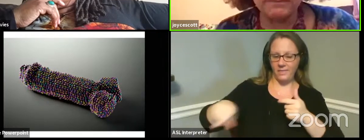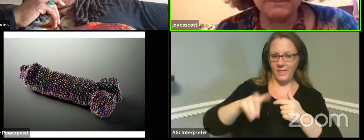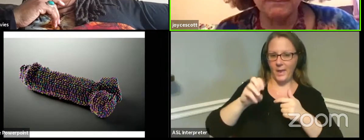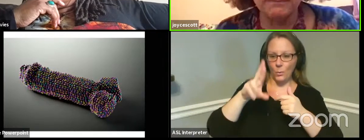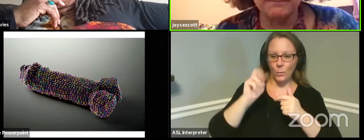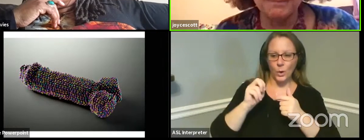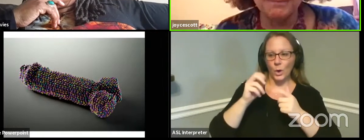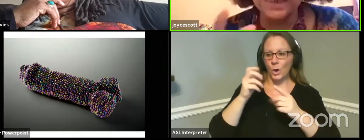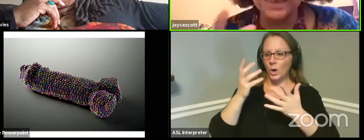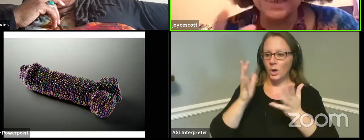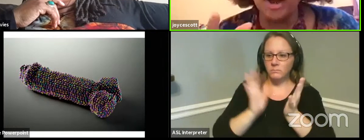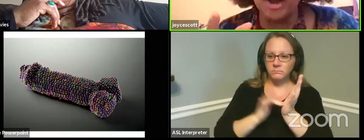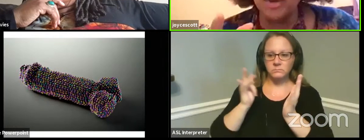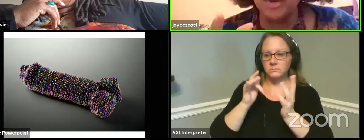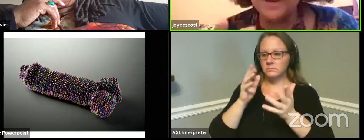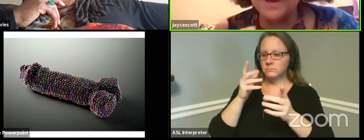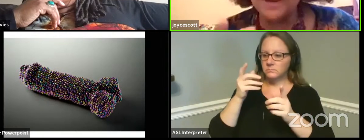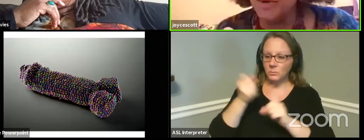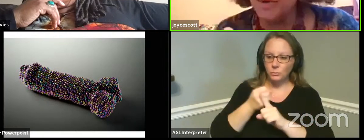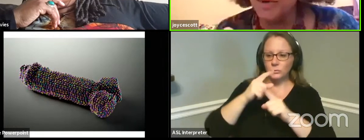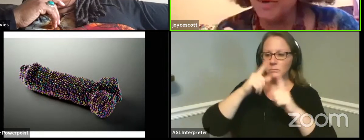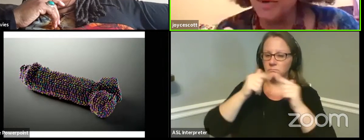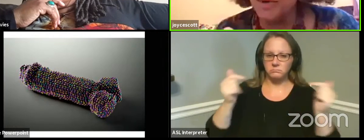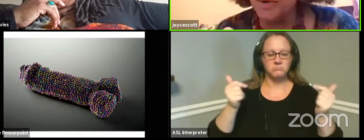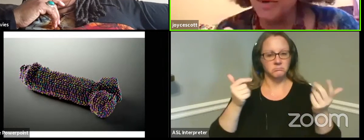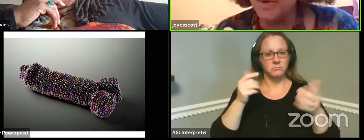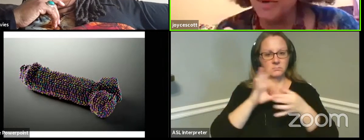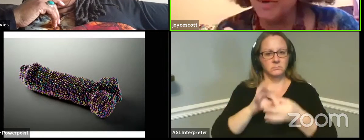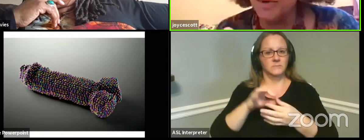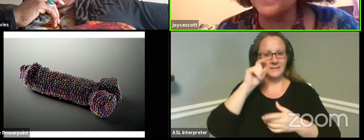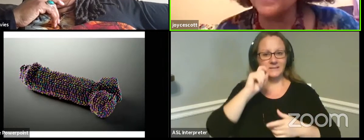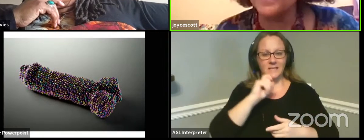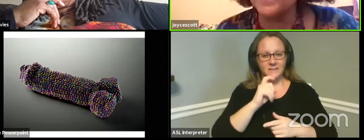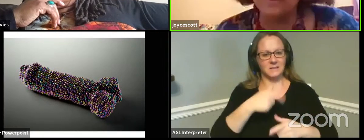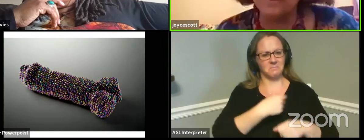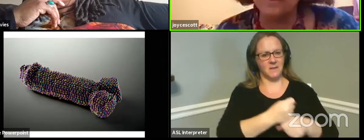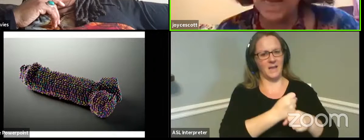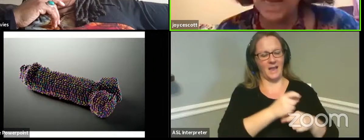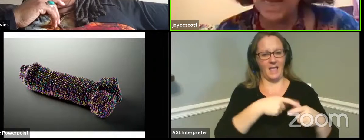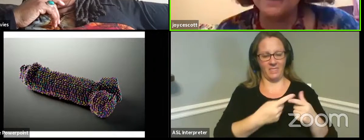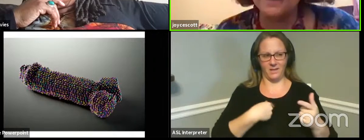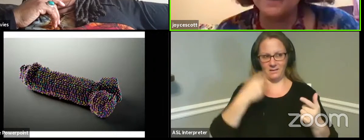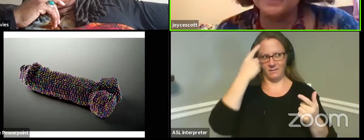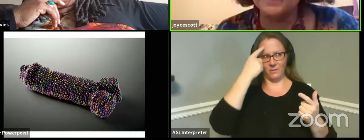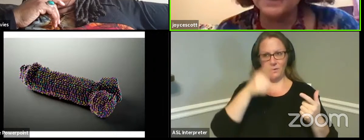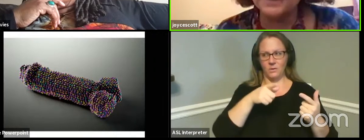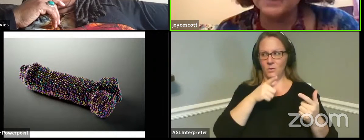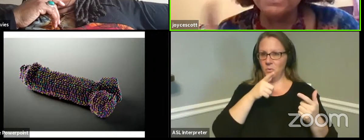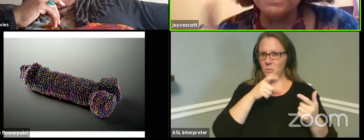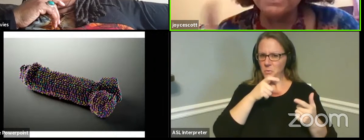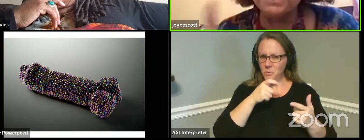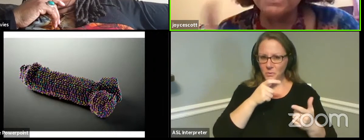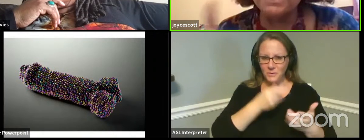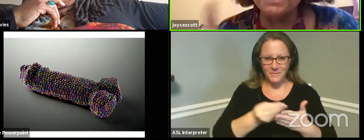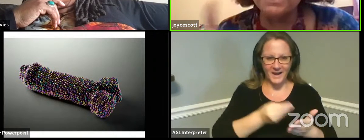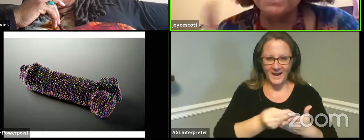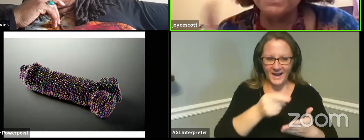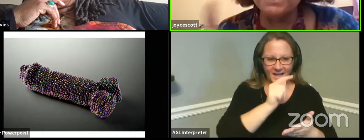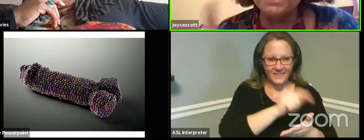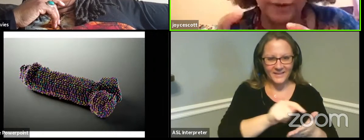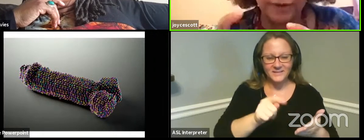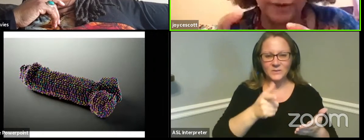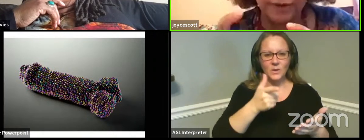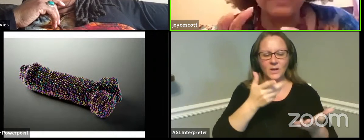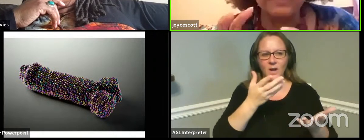penises. But then I thought, well, wait, who's buying these and why? Am I feeding the idea